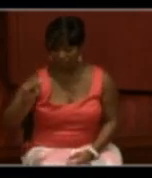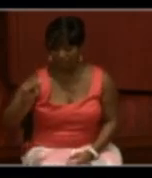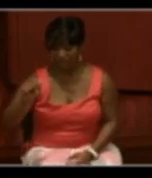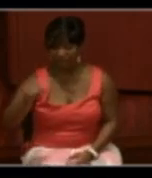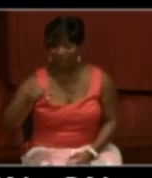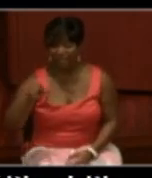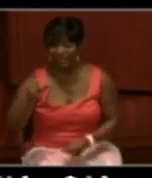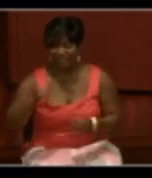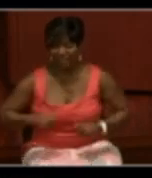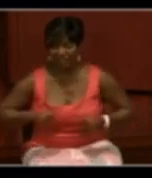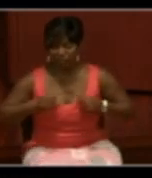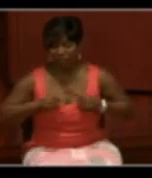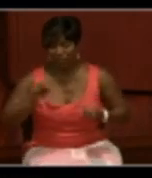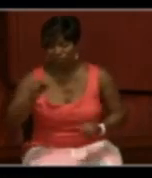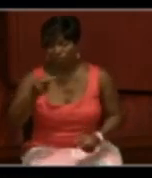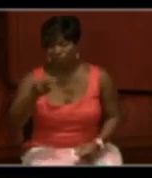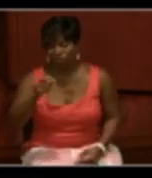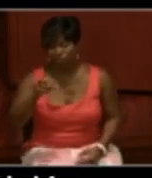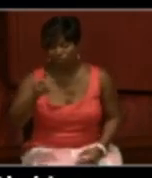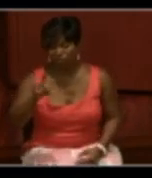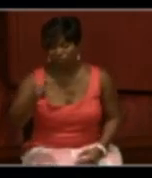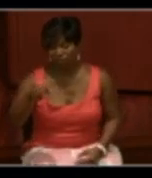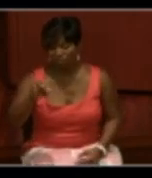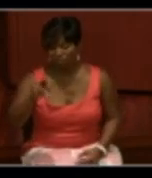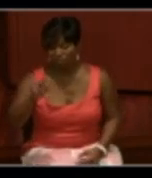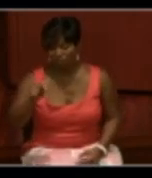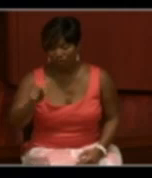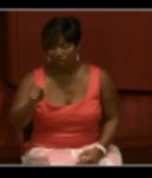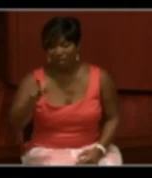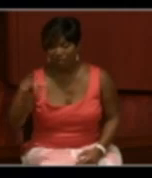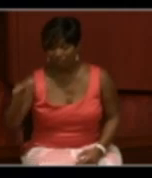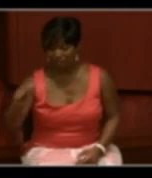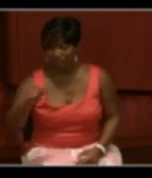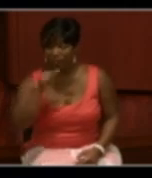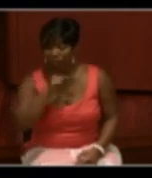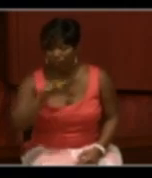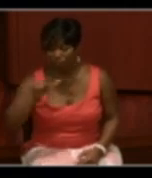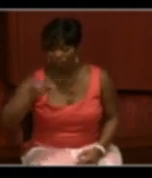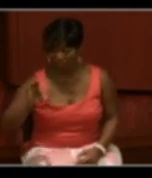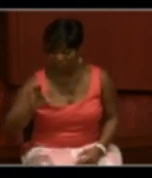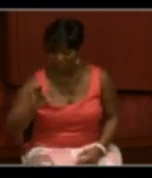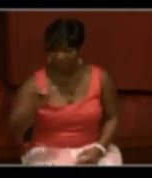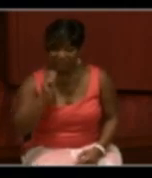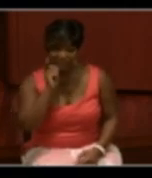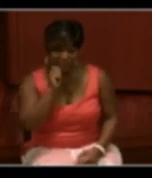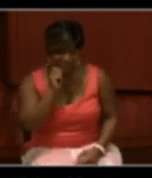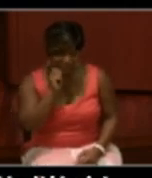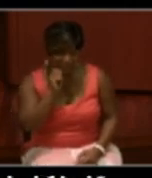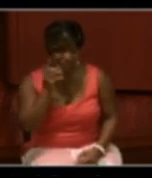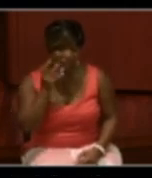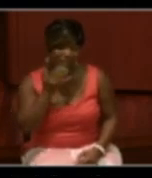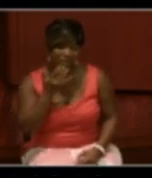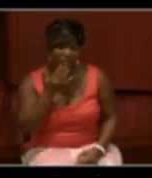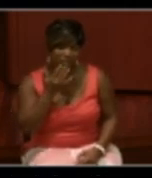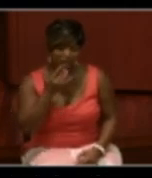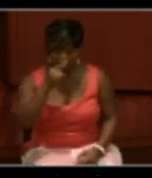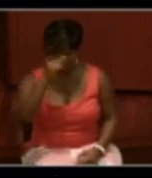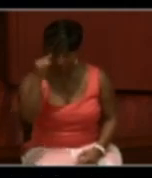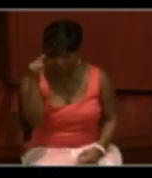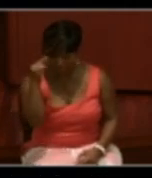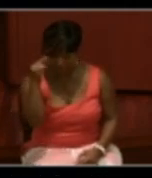Shreveport, Louisiana, at the time he opened the account. He was age 29. He gives his complexion, a physical description,